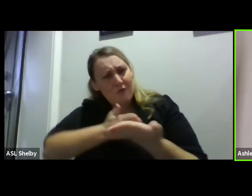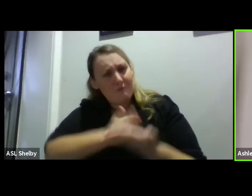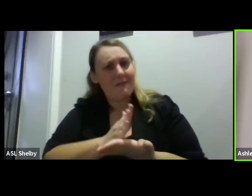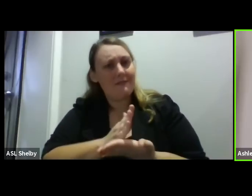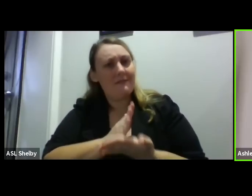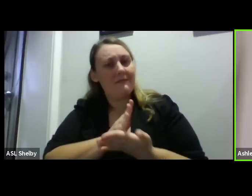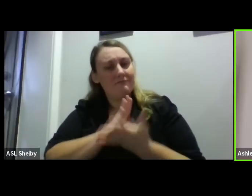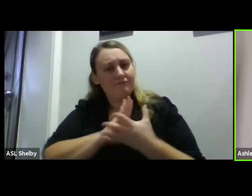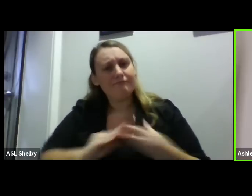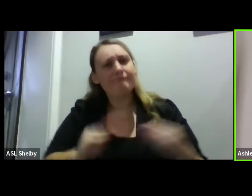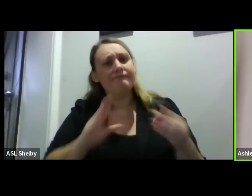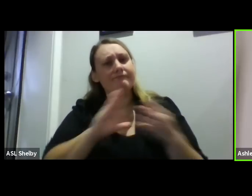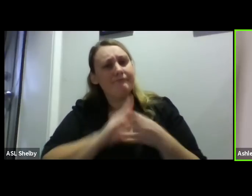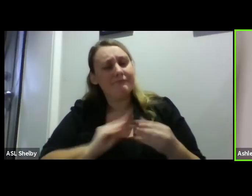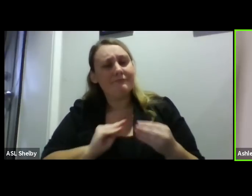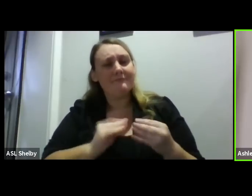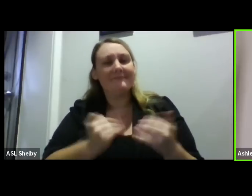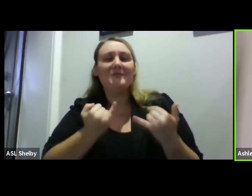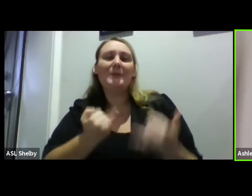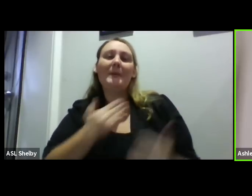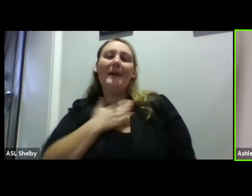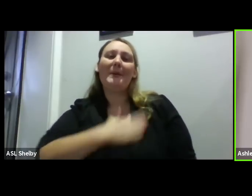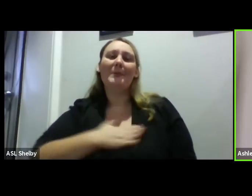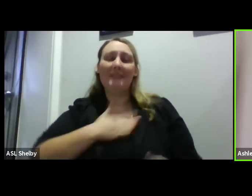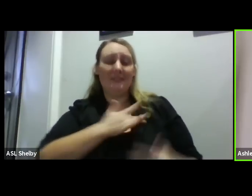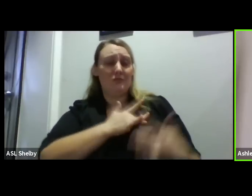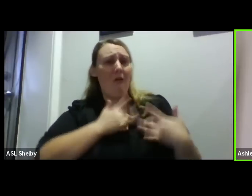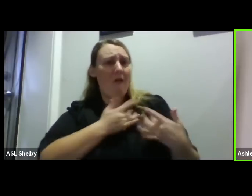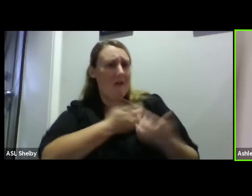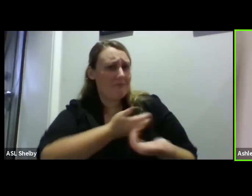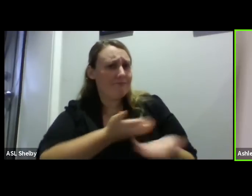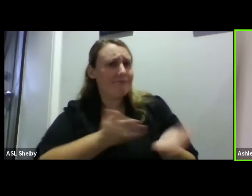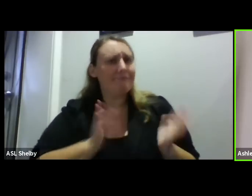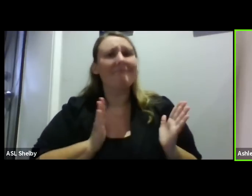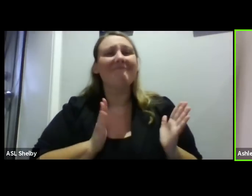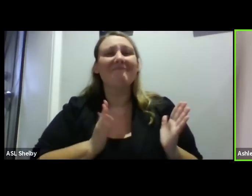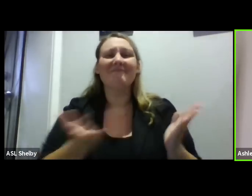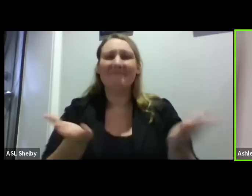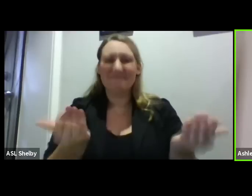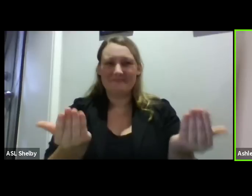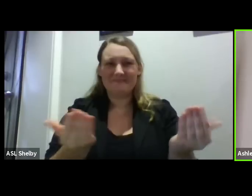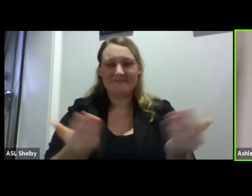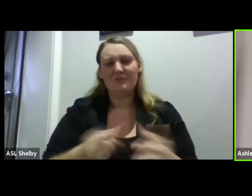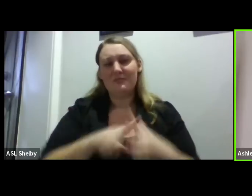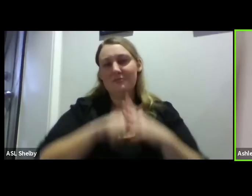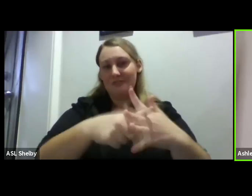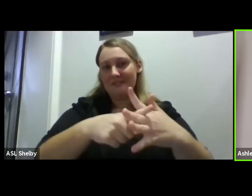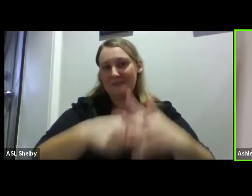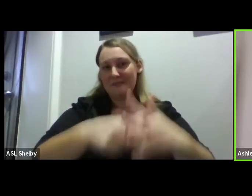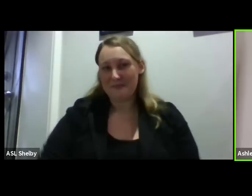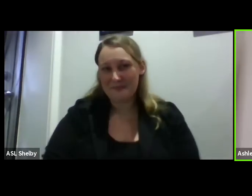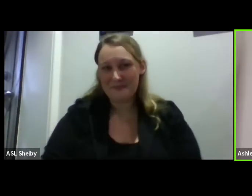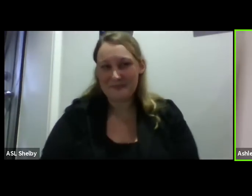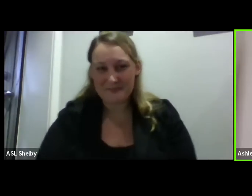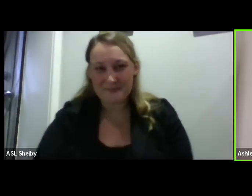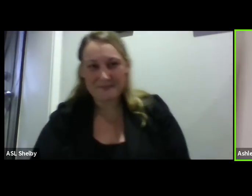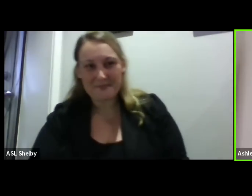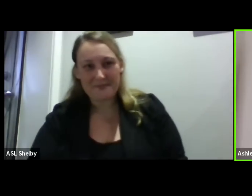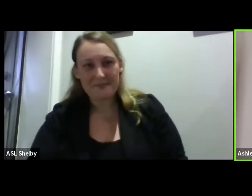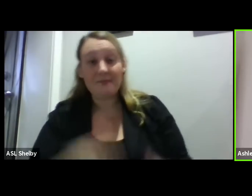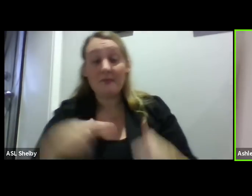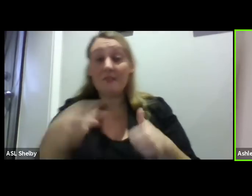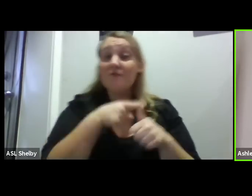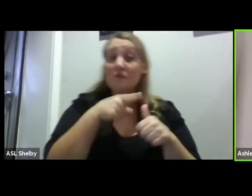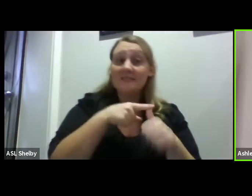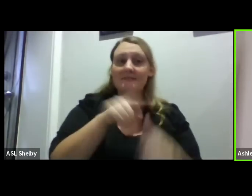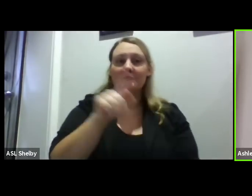take heed, and open your hearts. Let's get started, shall we? First up, we have T.S.